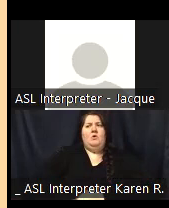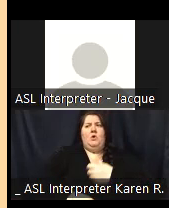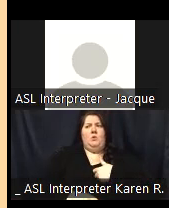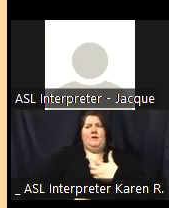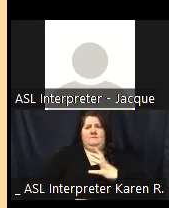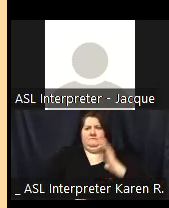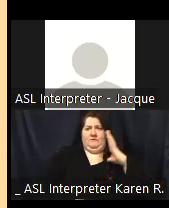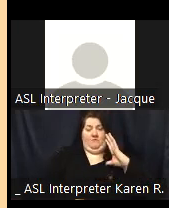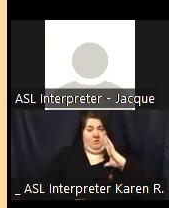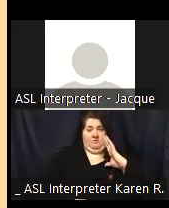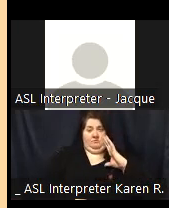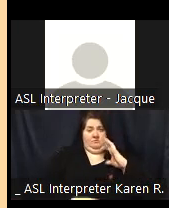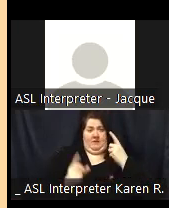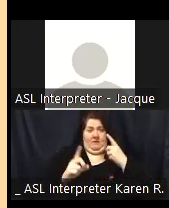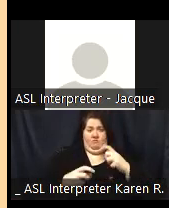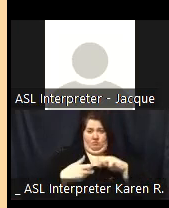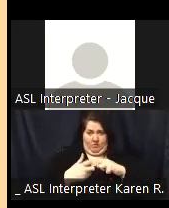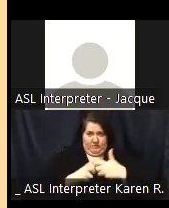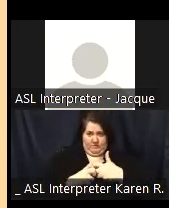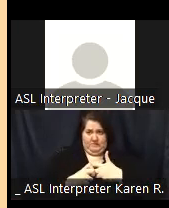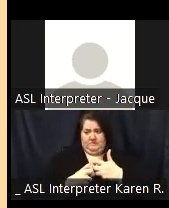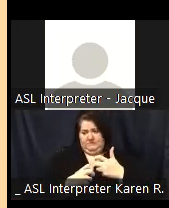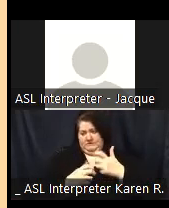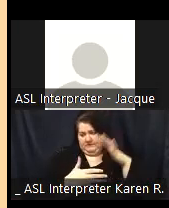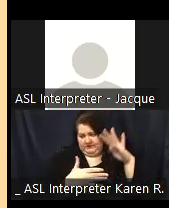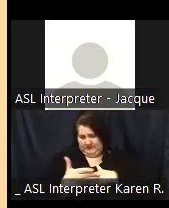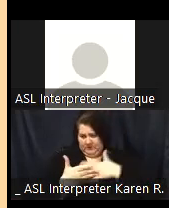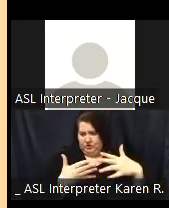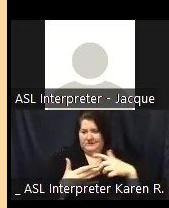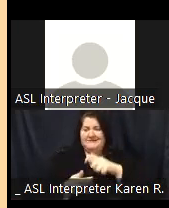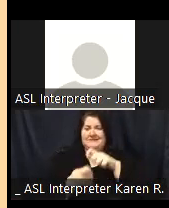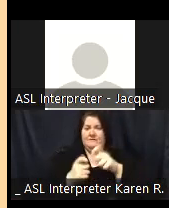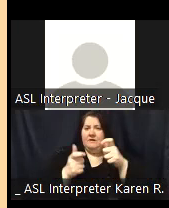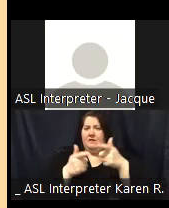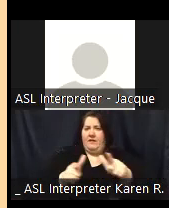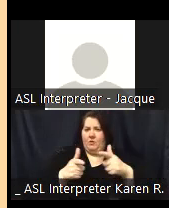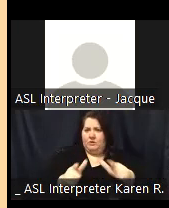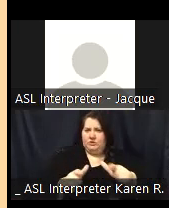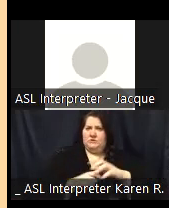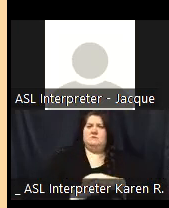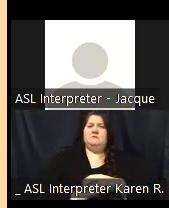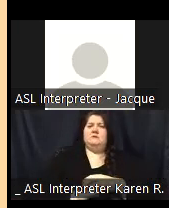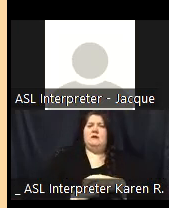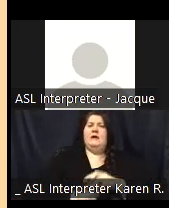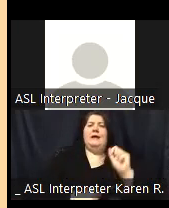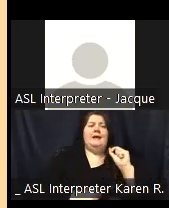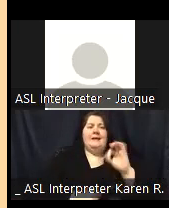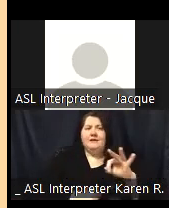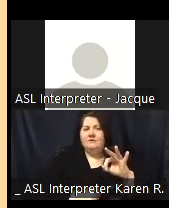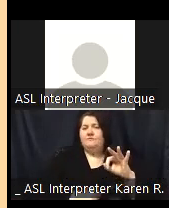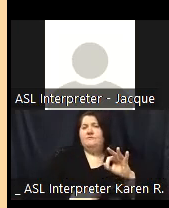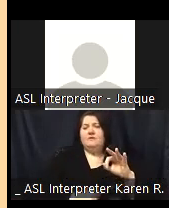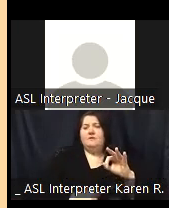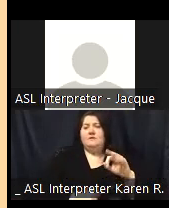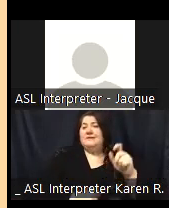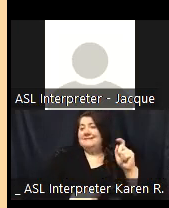past difficulty scheduling certain languages at time. So if there's a